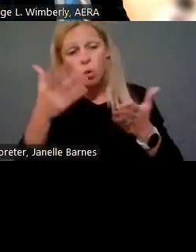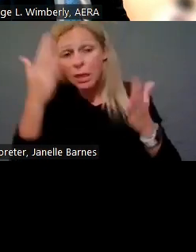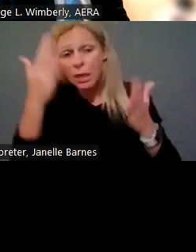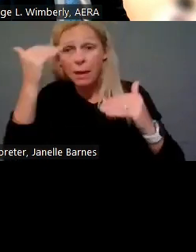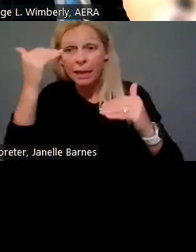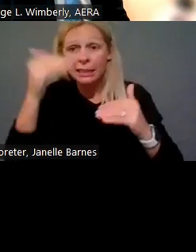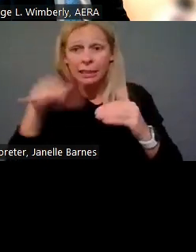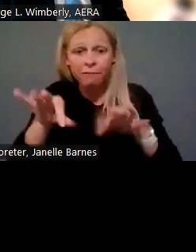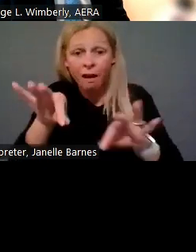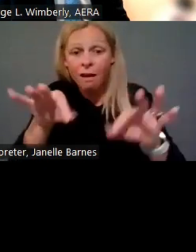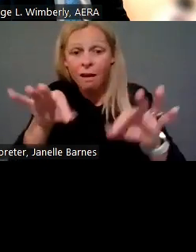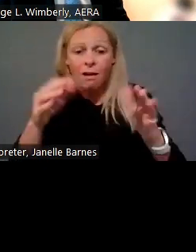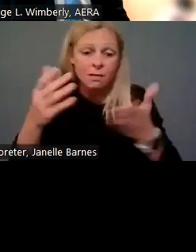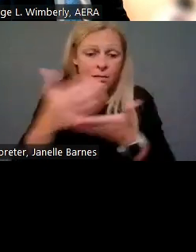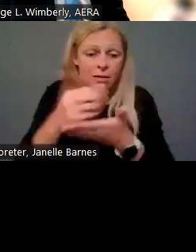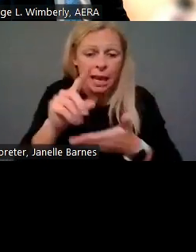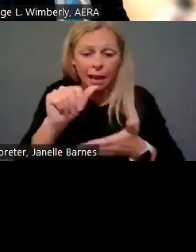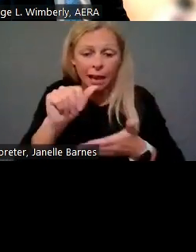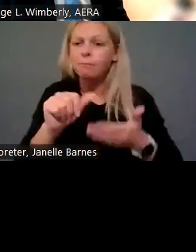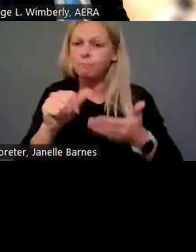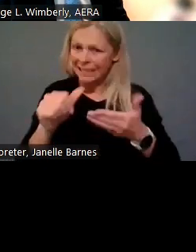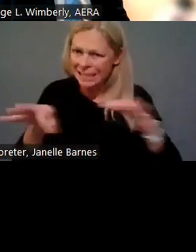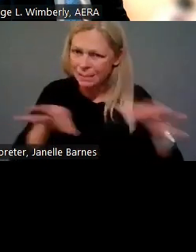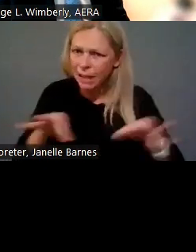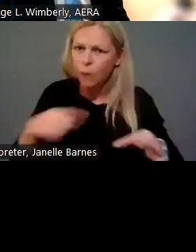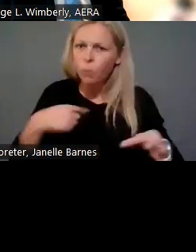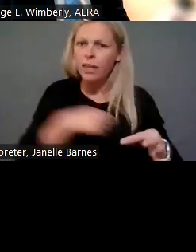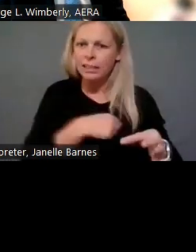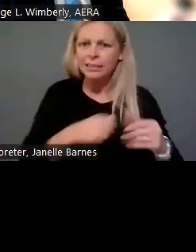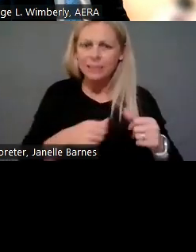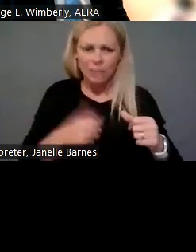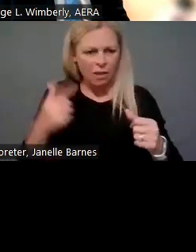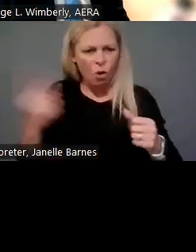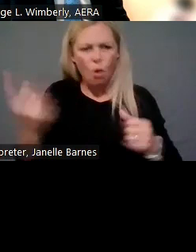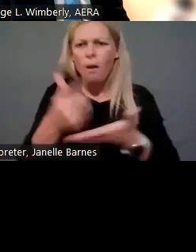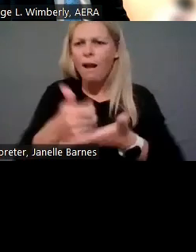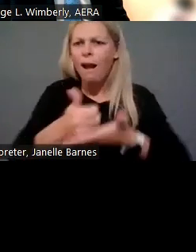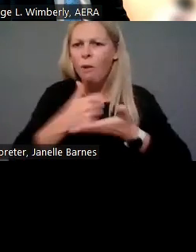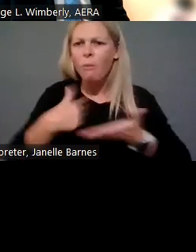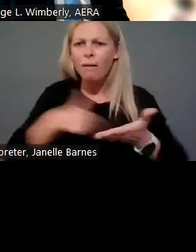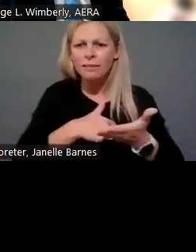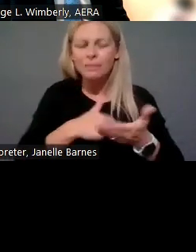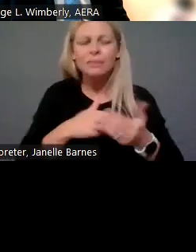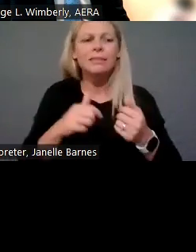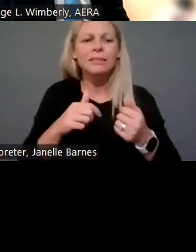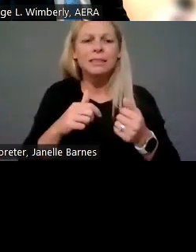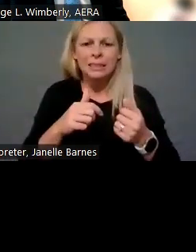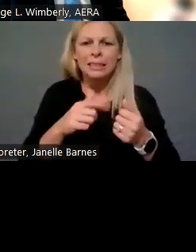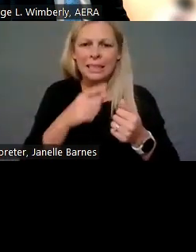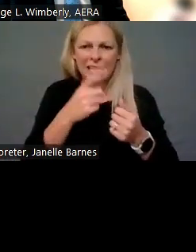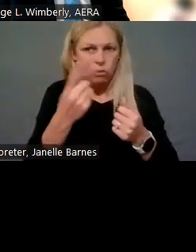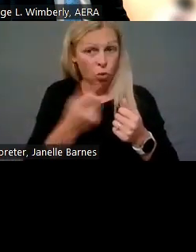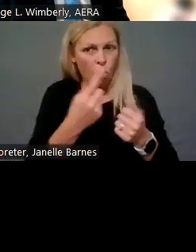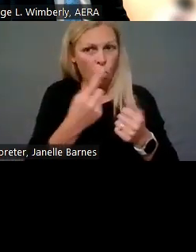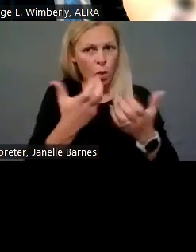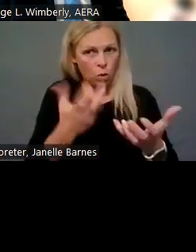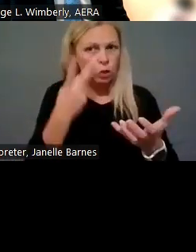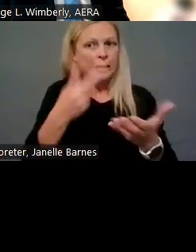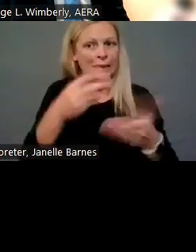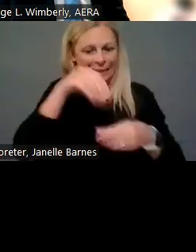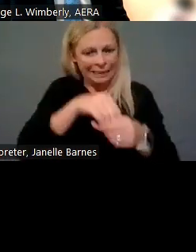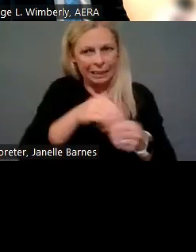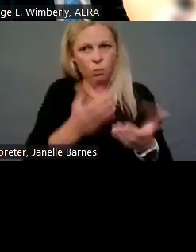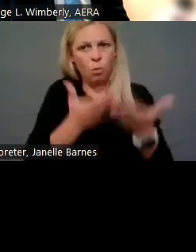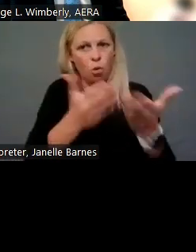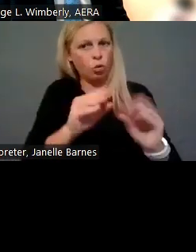about that a little bit with us. That's always very, very, very helpful. That's asked specifically in the proposal. And